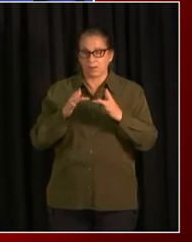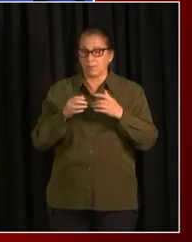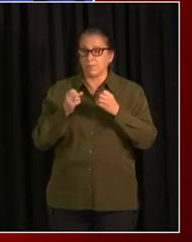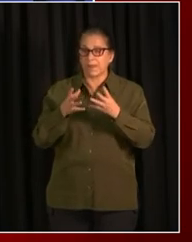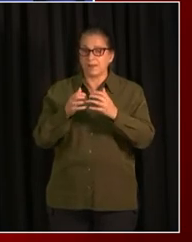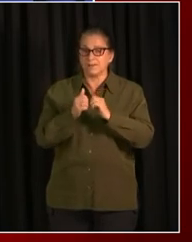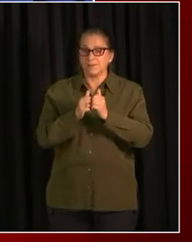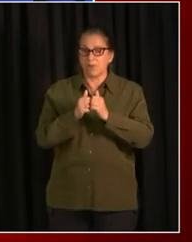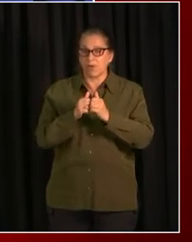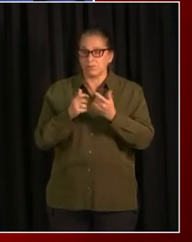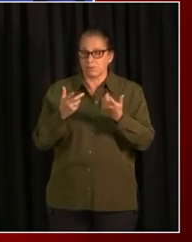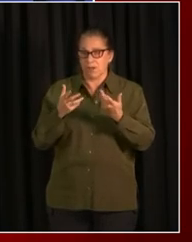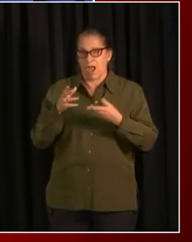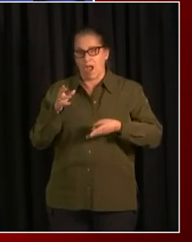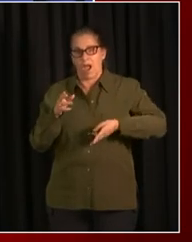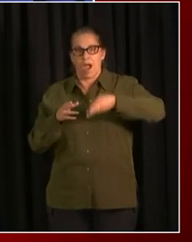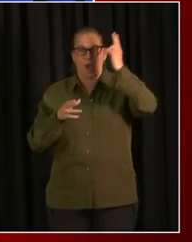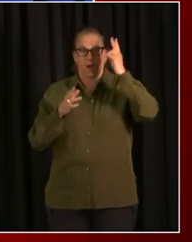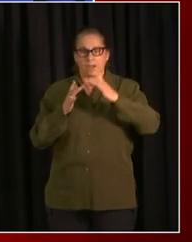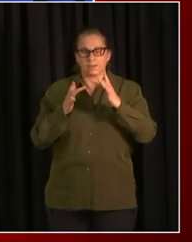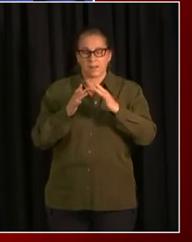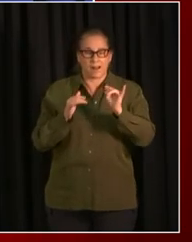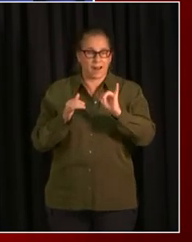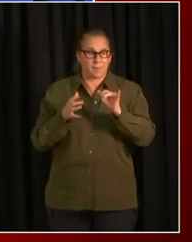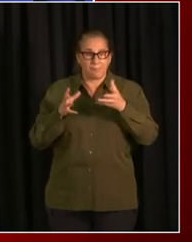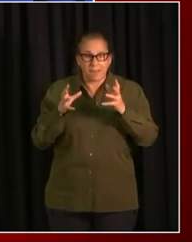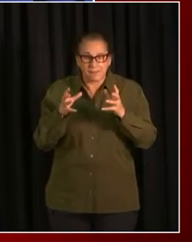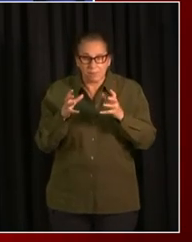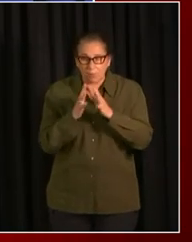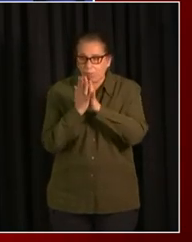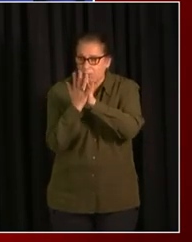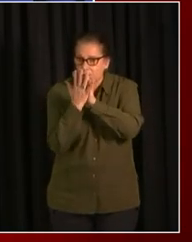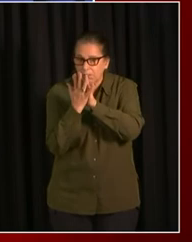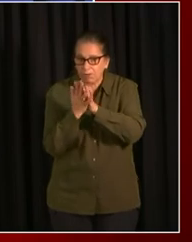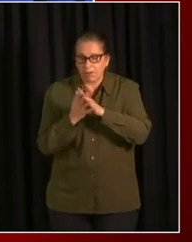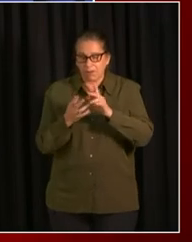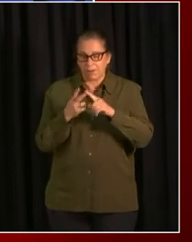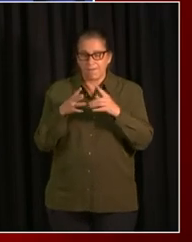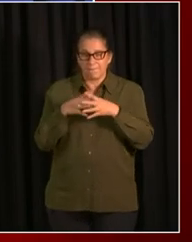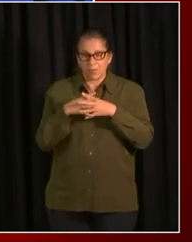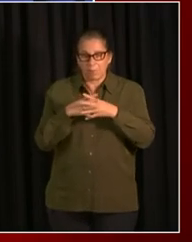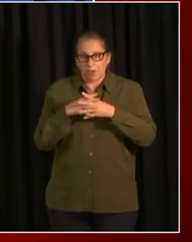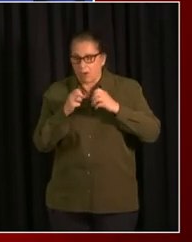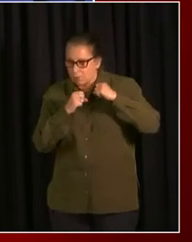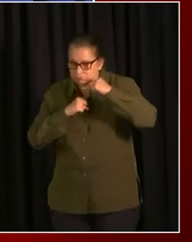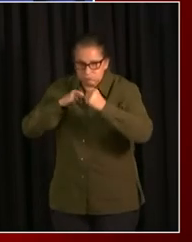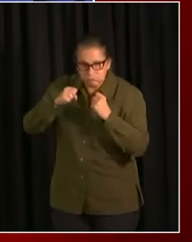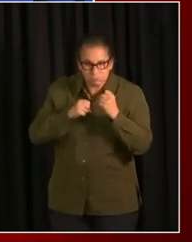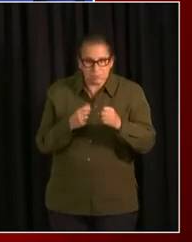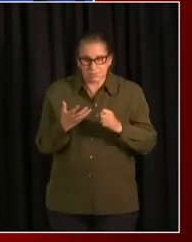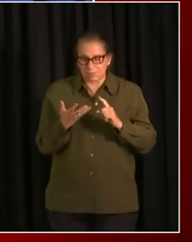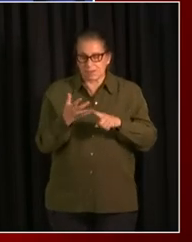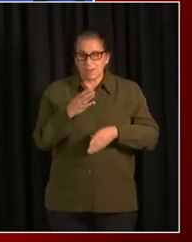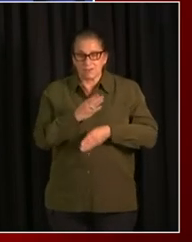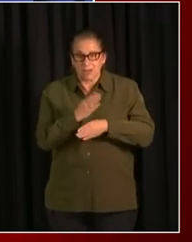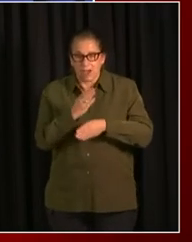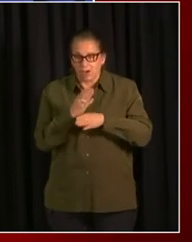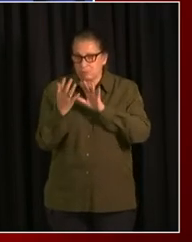done in a way that's safe for children and for adults as well? So, thank you.